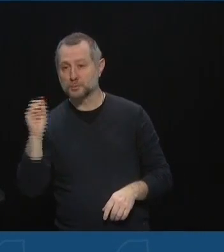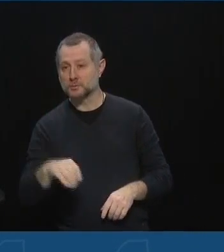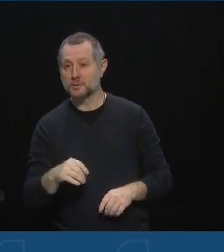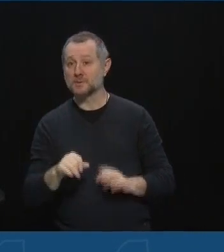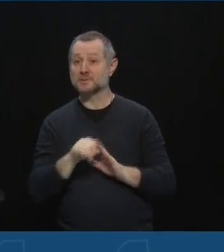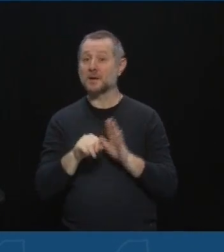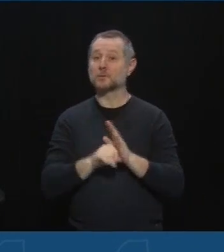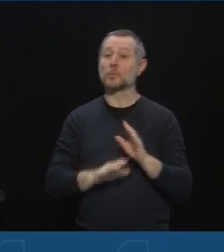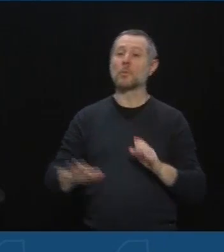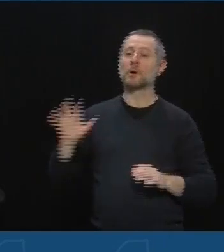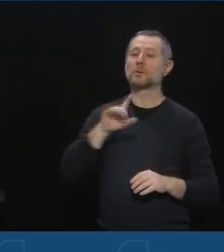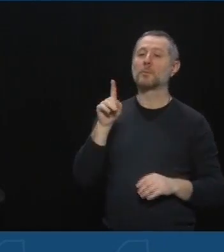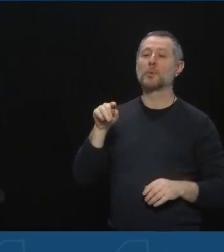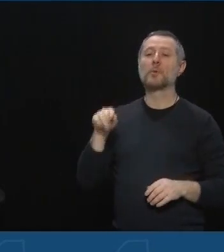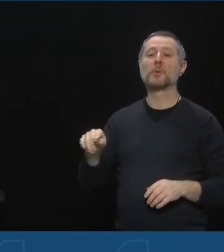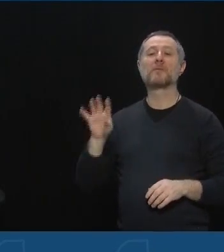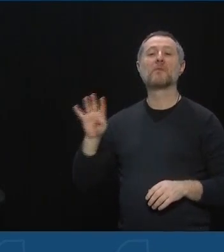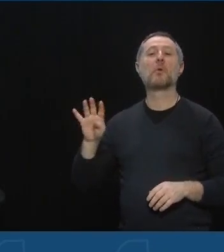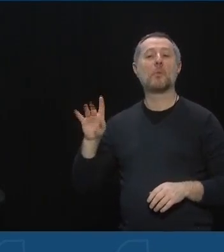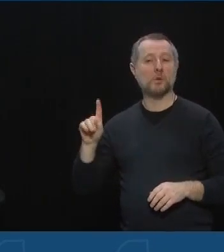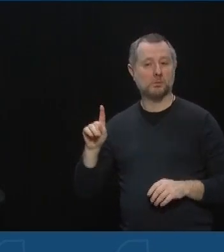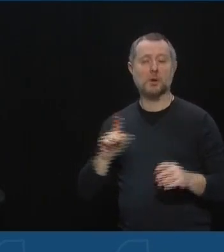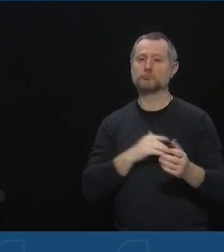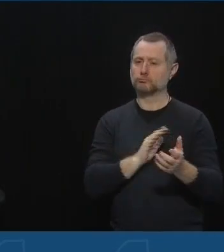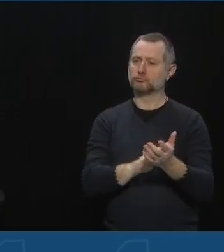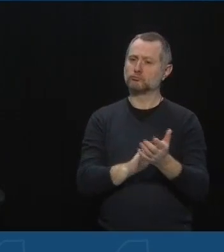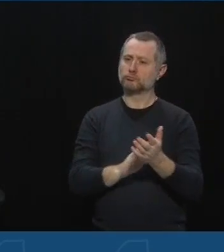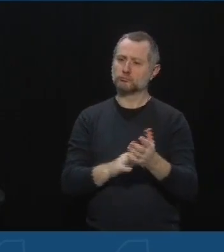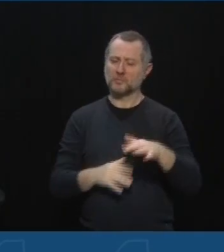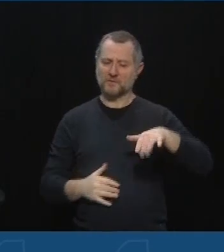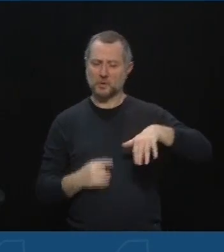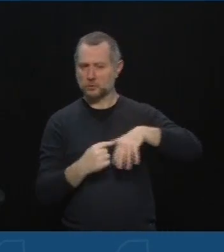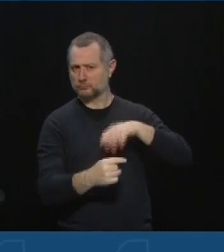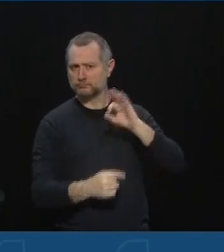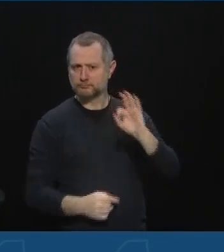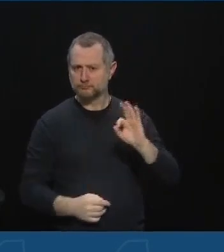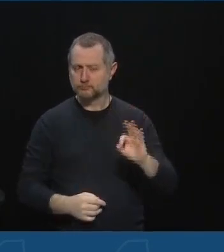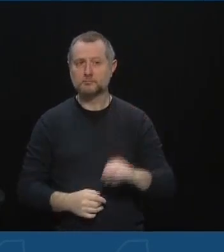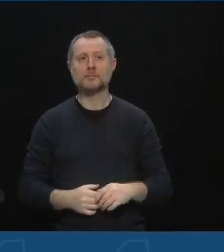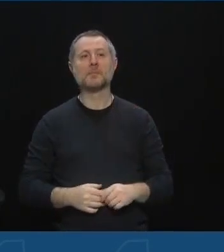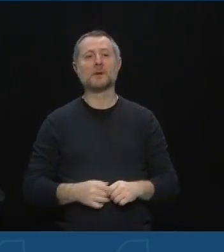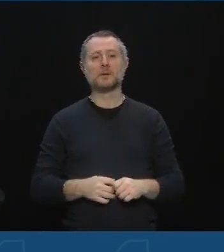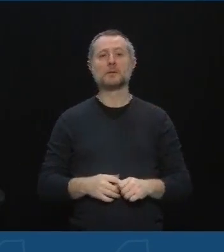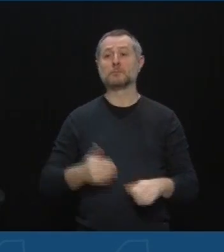So congratulations, Finger Lakes. You did that for us, so thank you.